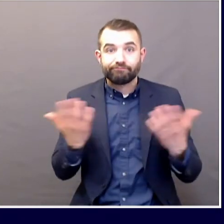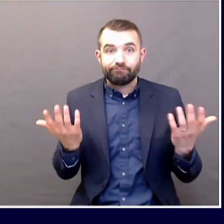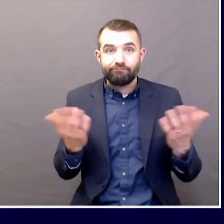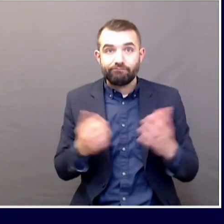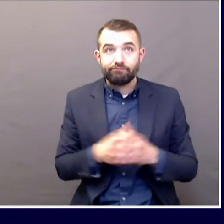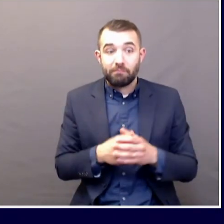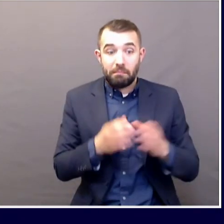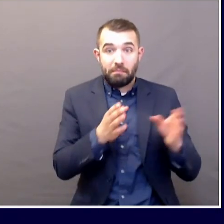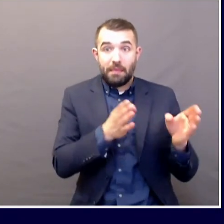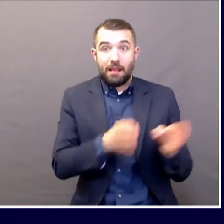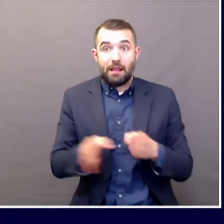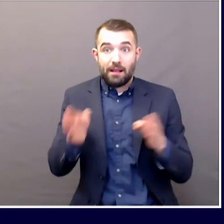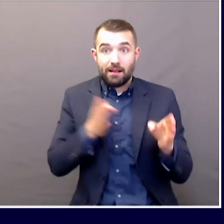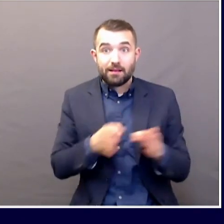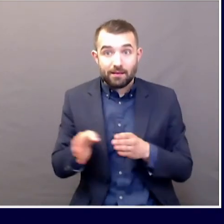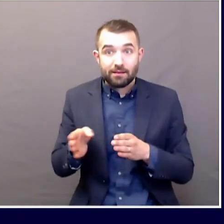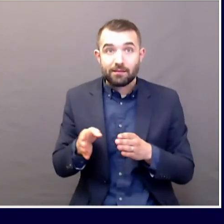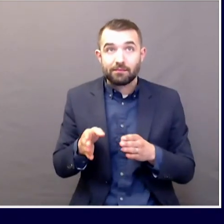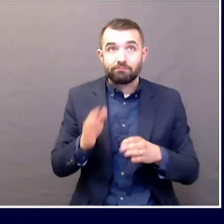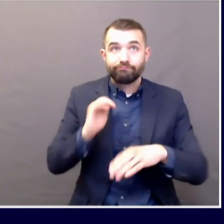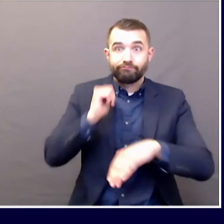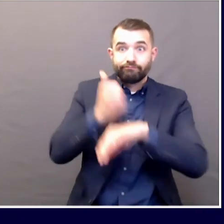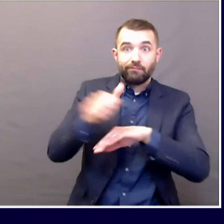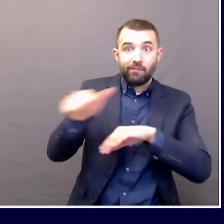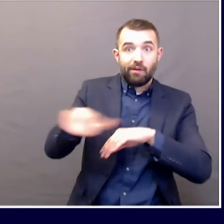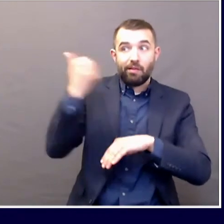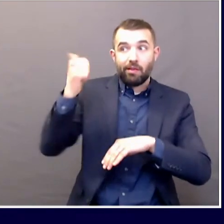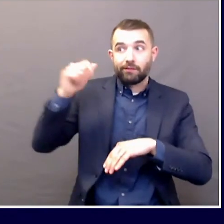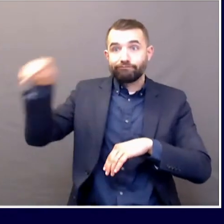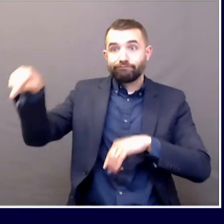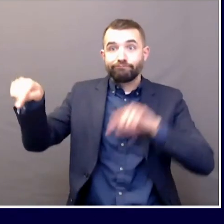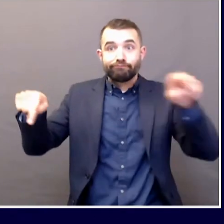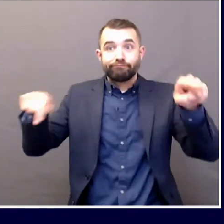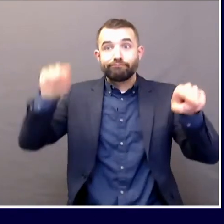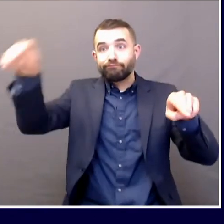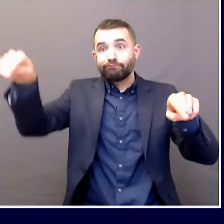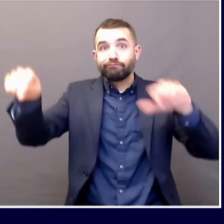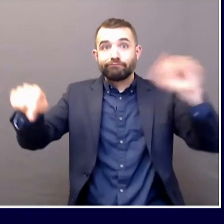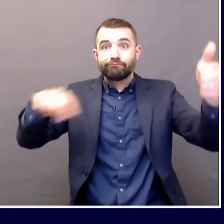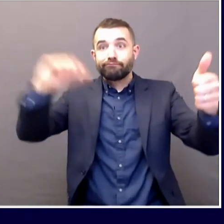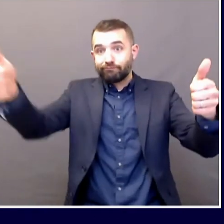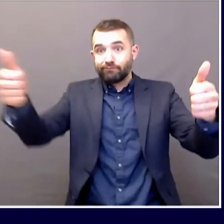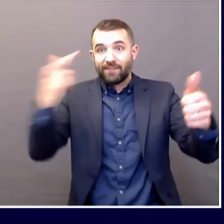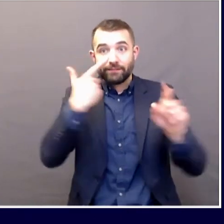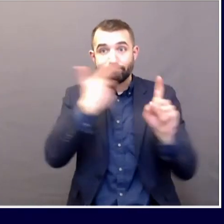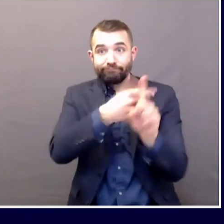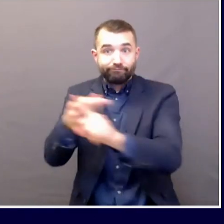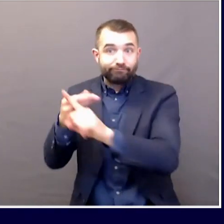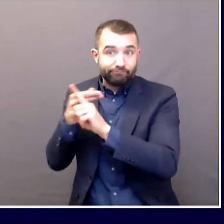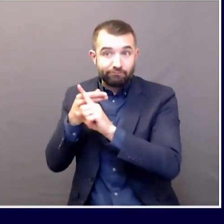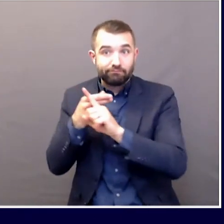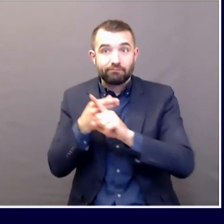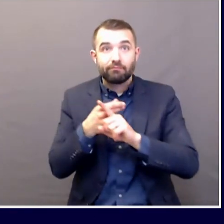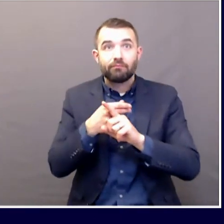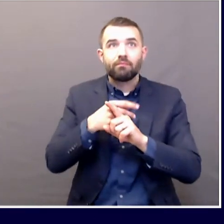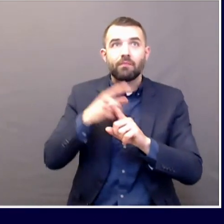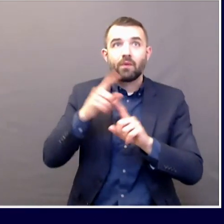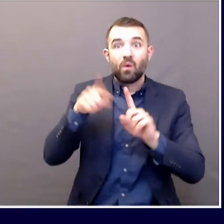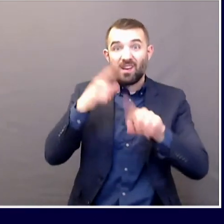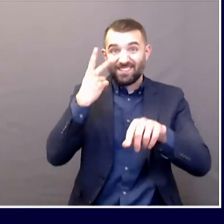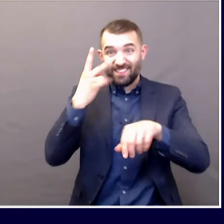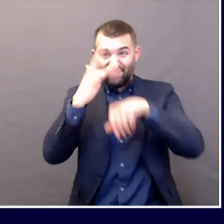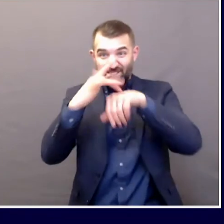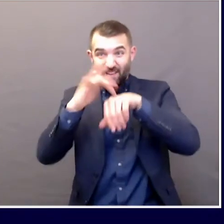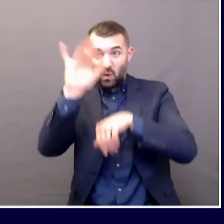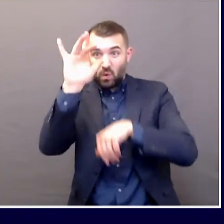around larger scale sites and when they may be able to offer slots to other people. I think, again, all of those things are pointing us